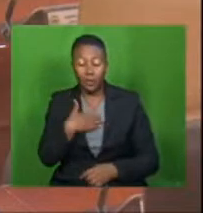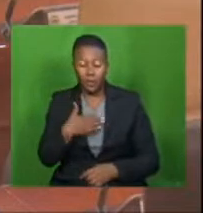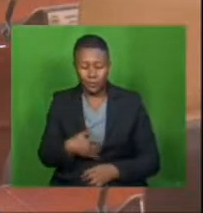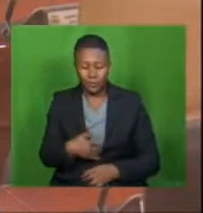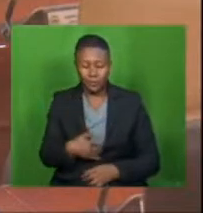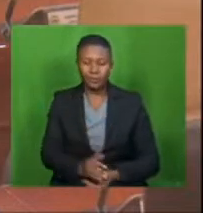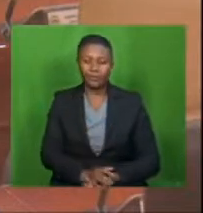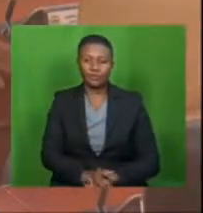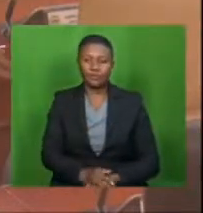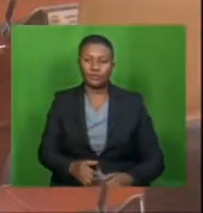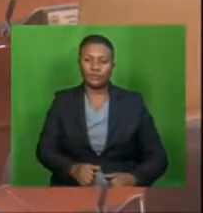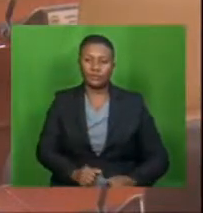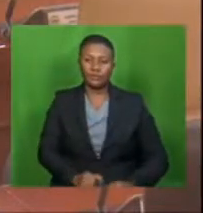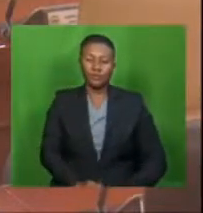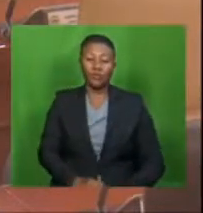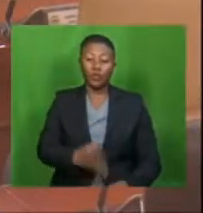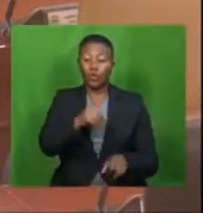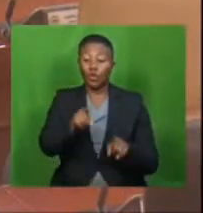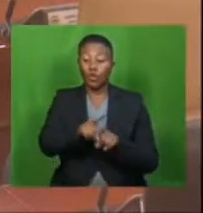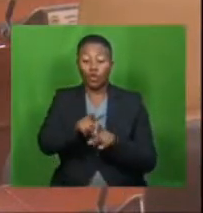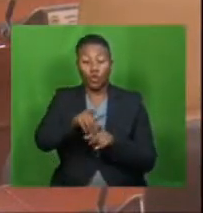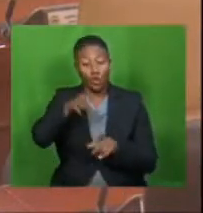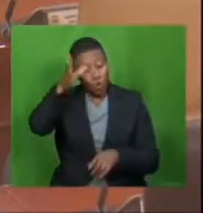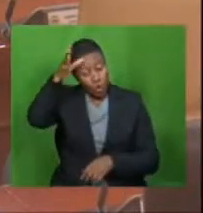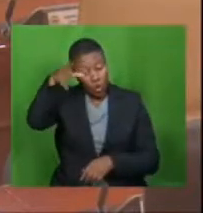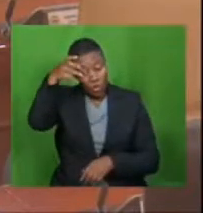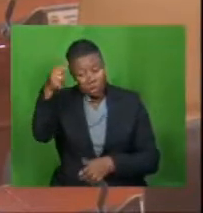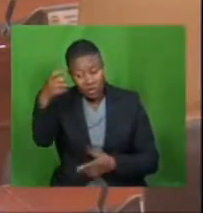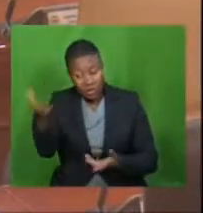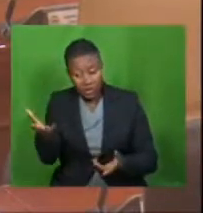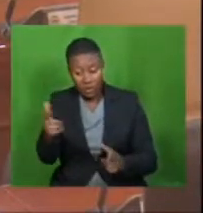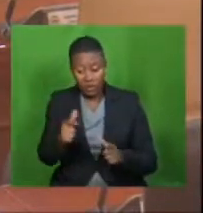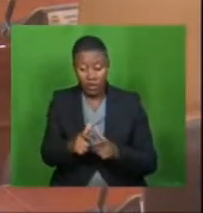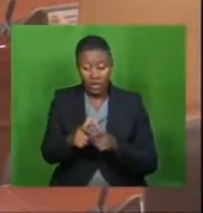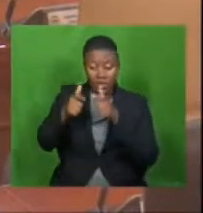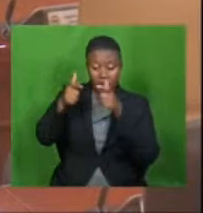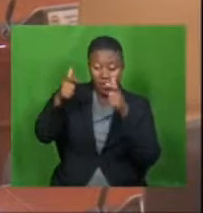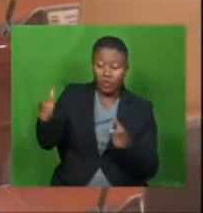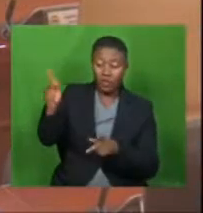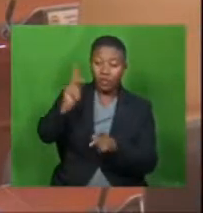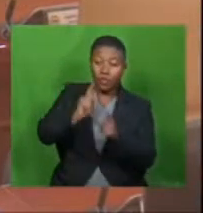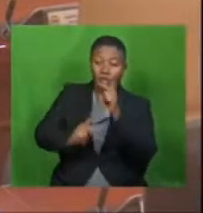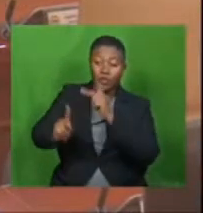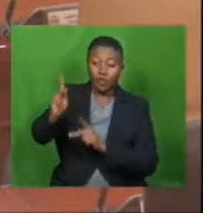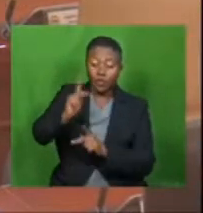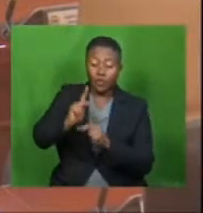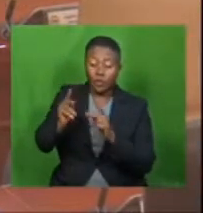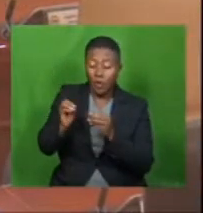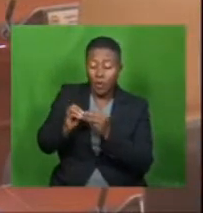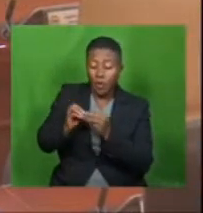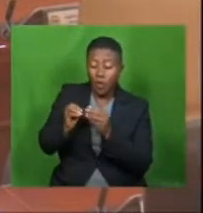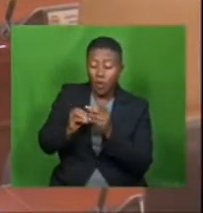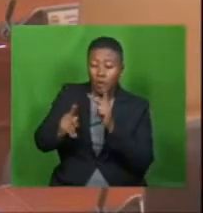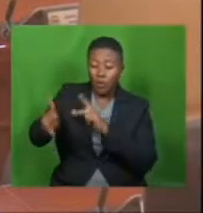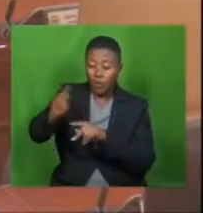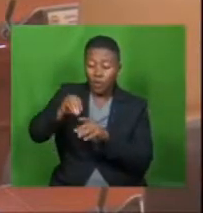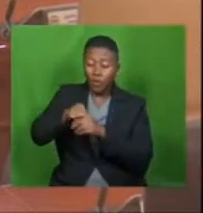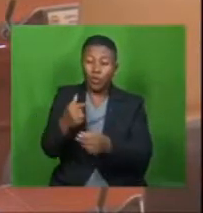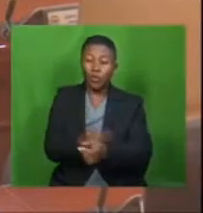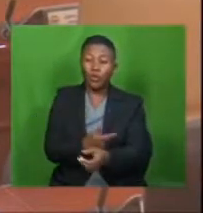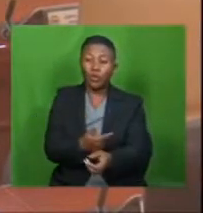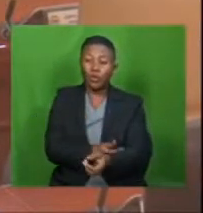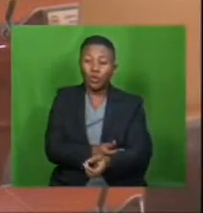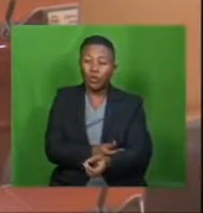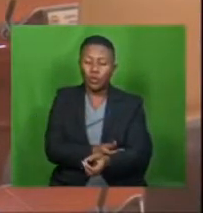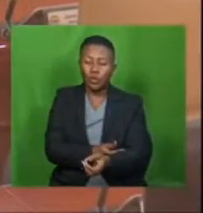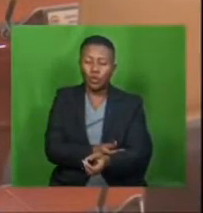the consent of the greater majority of people in Ghana. It's very important that we don't send that